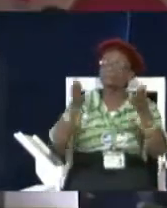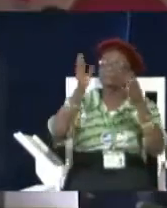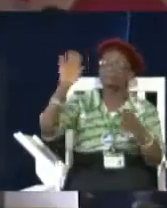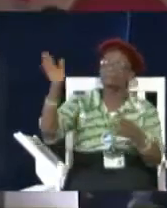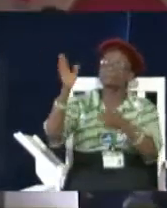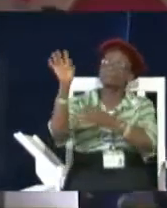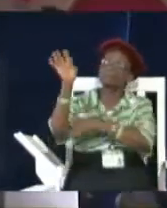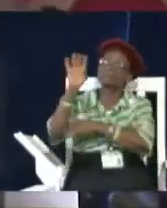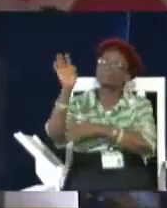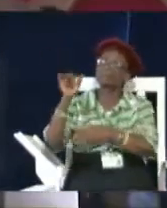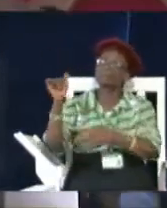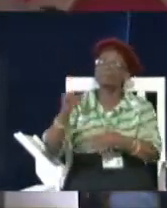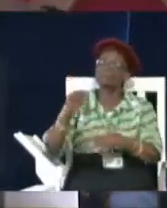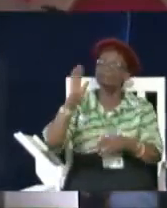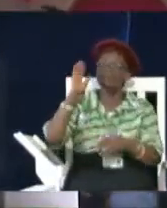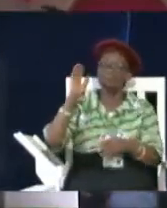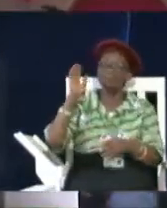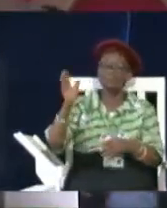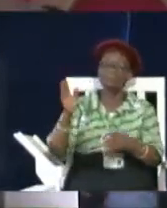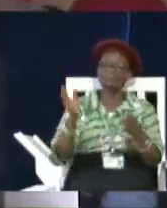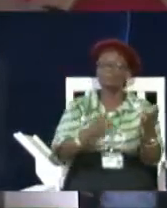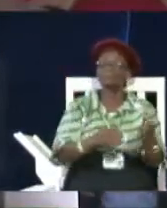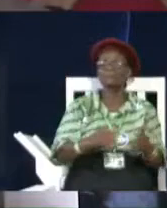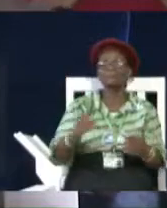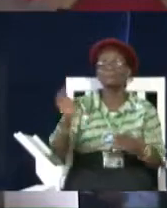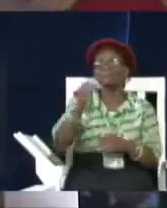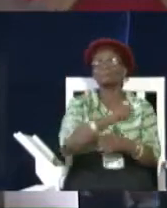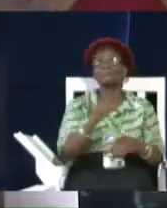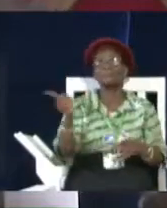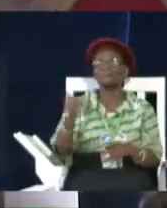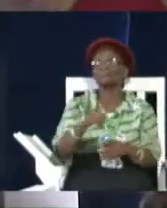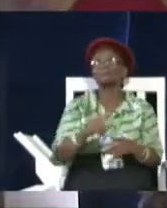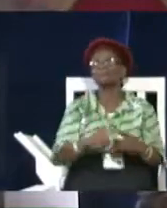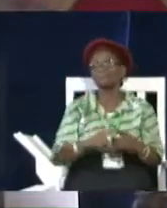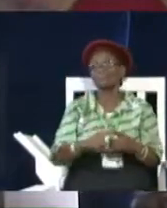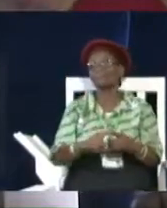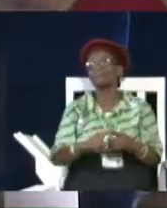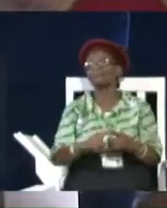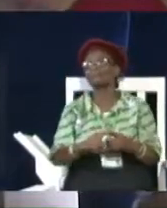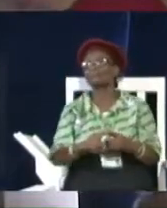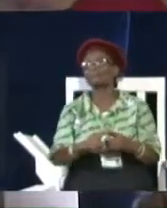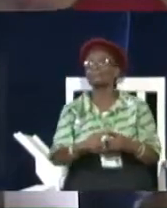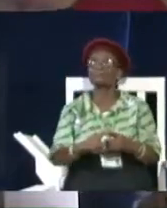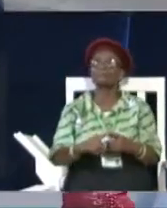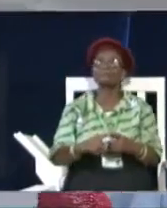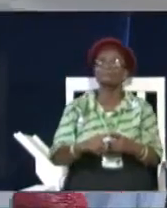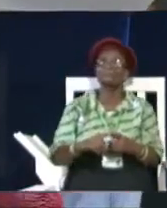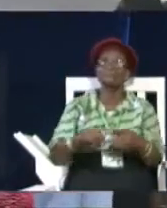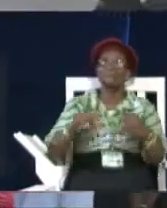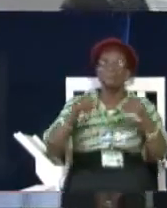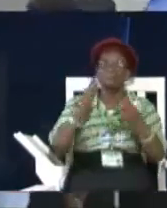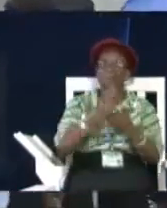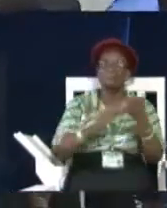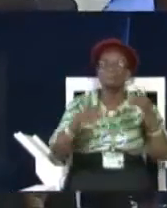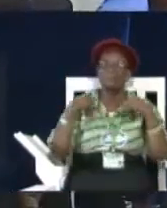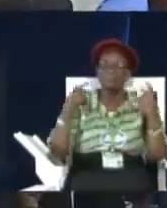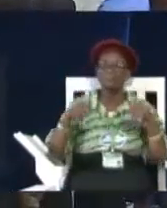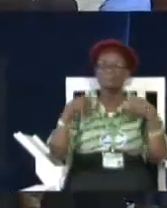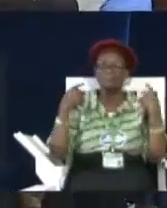need, and then they bring you back very quickly. God bless you. You can begin to go. God bless